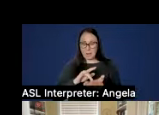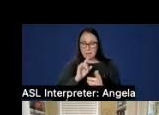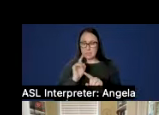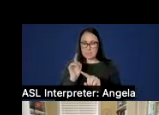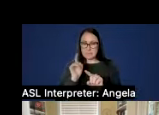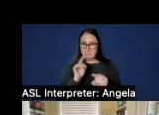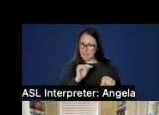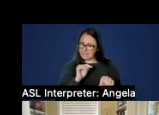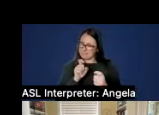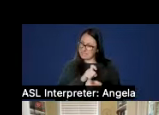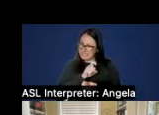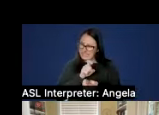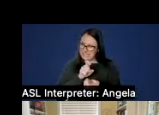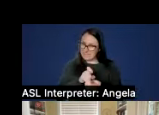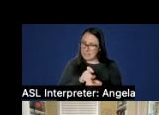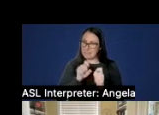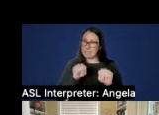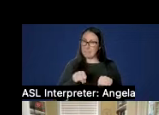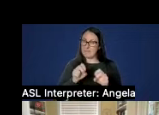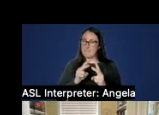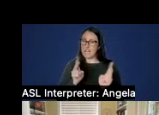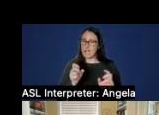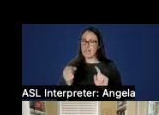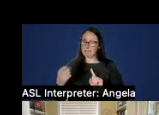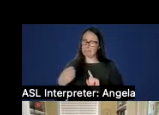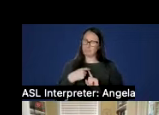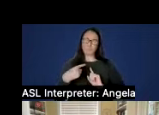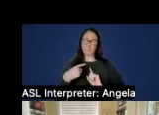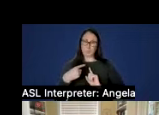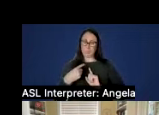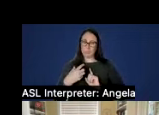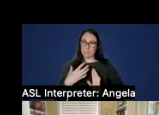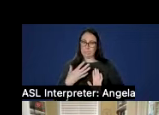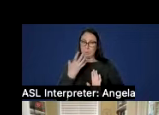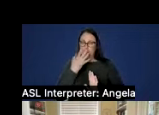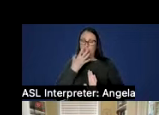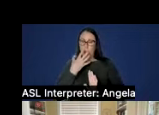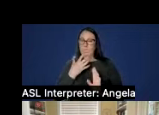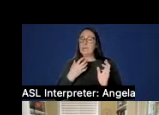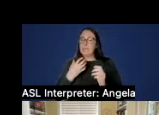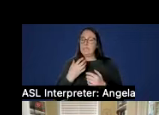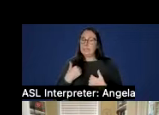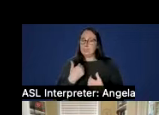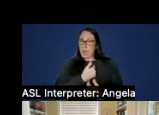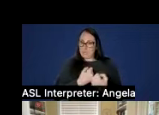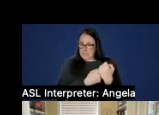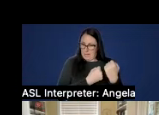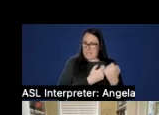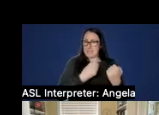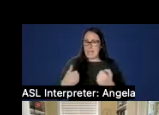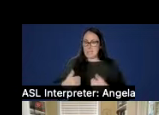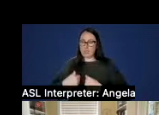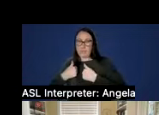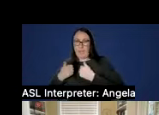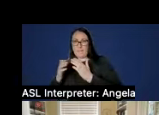can be very activating to us as advocates, and of course to the survivors, the clients,